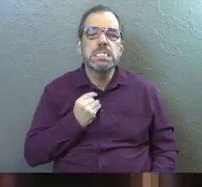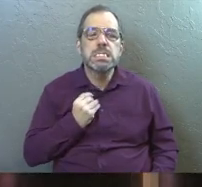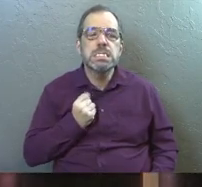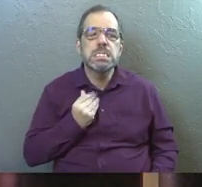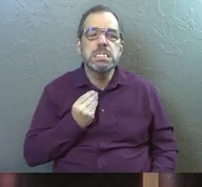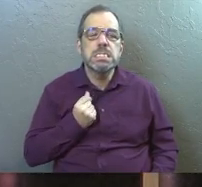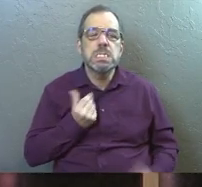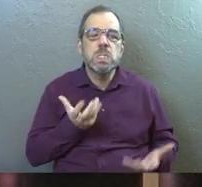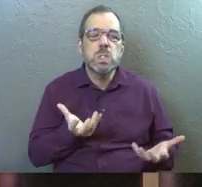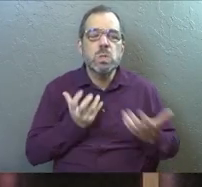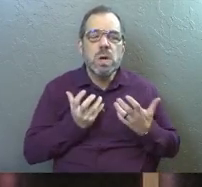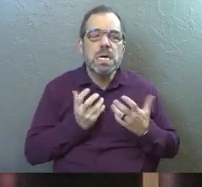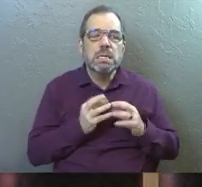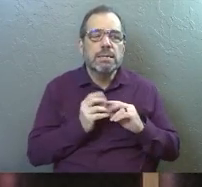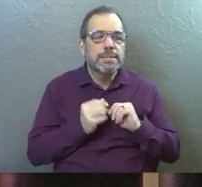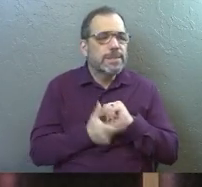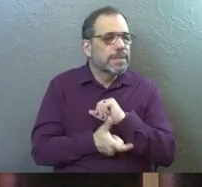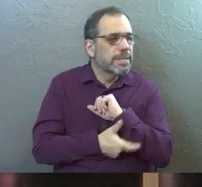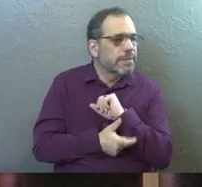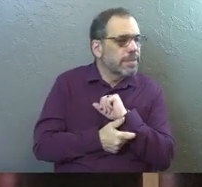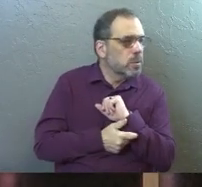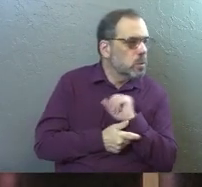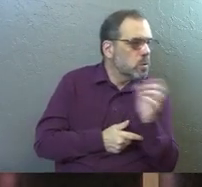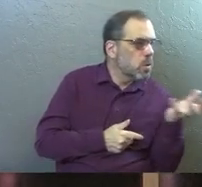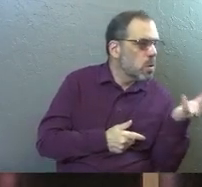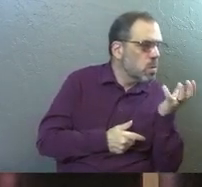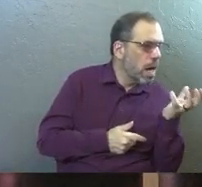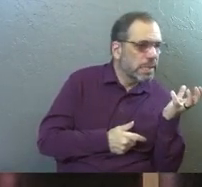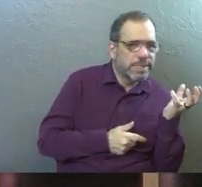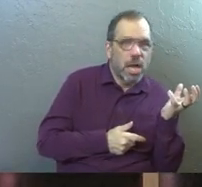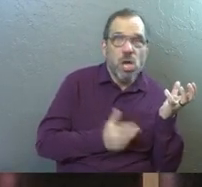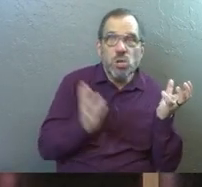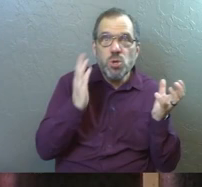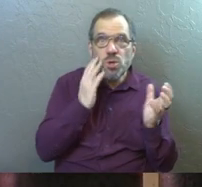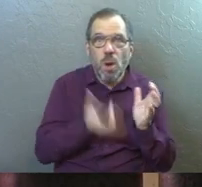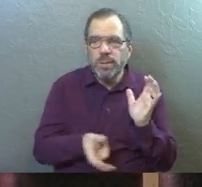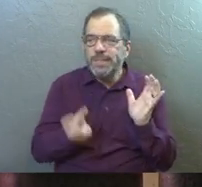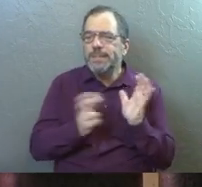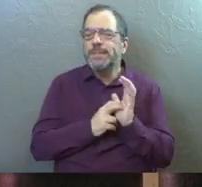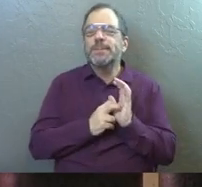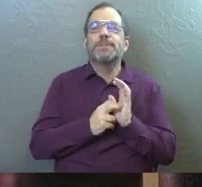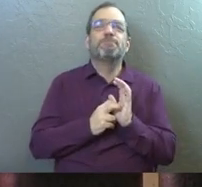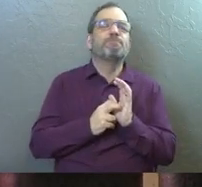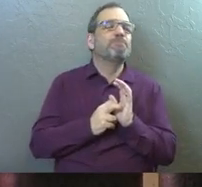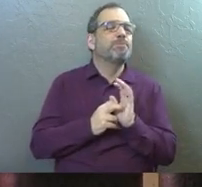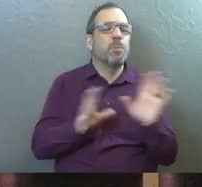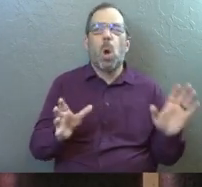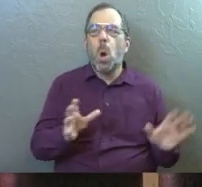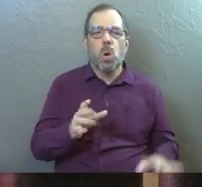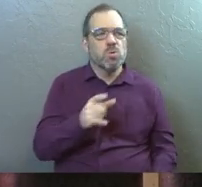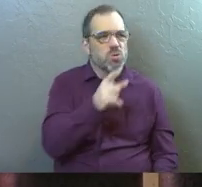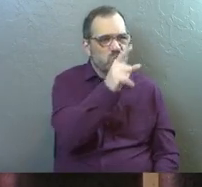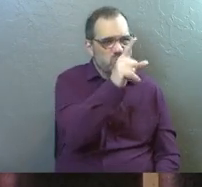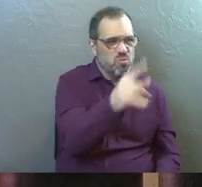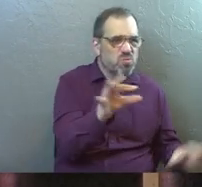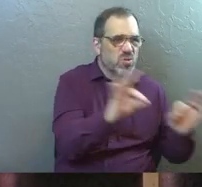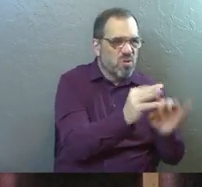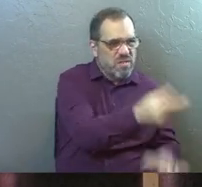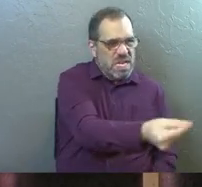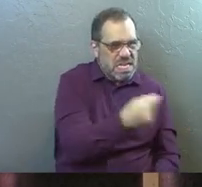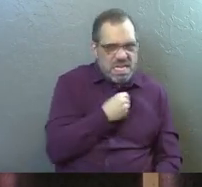what they want, their temptations. The part of you that rises up and says, no, you have to give me this right